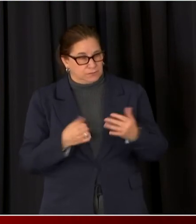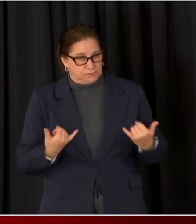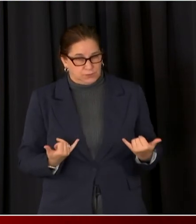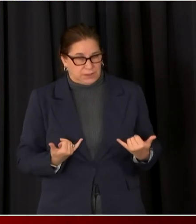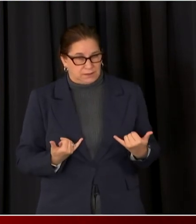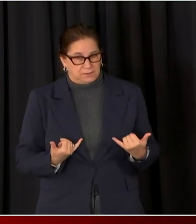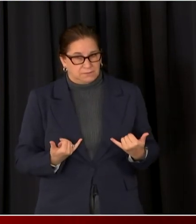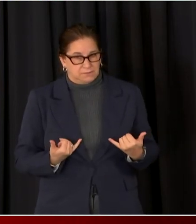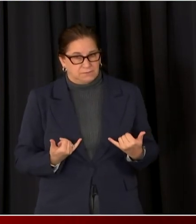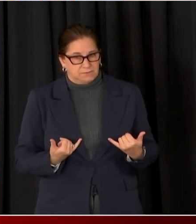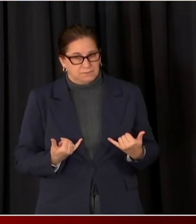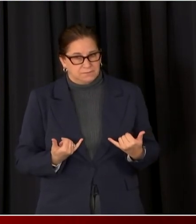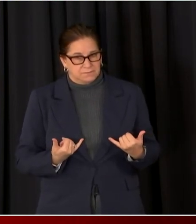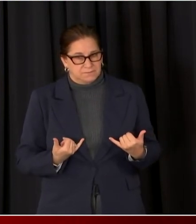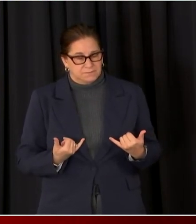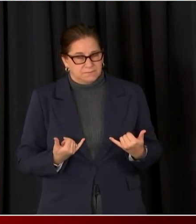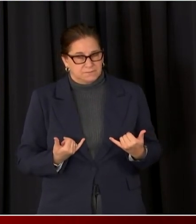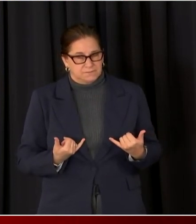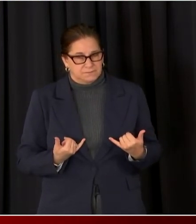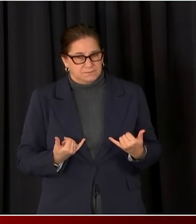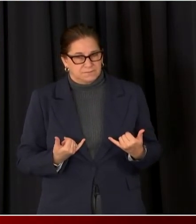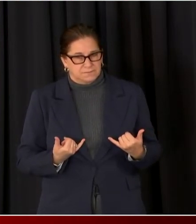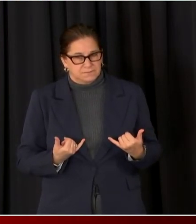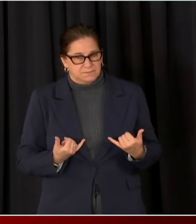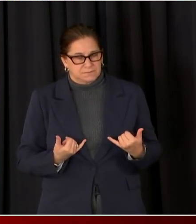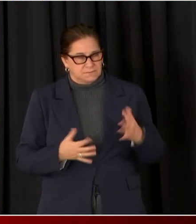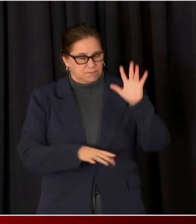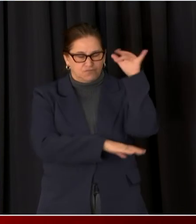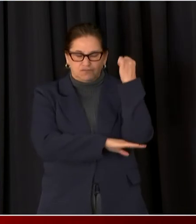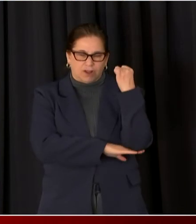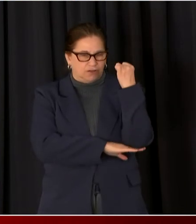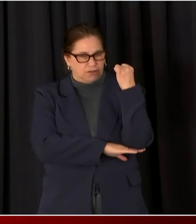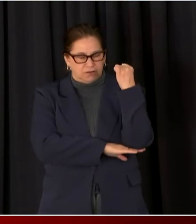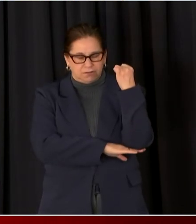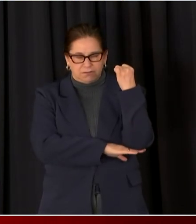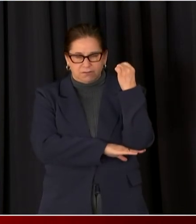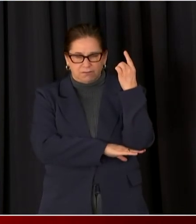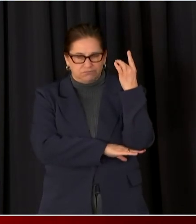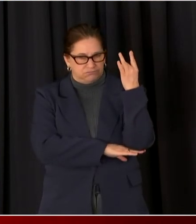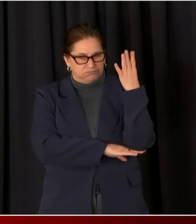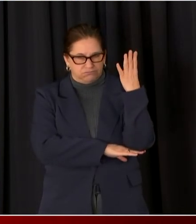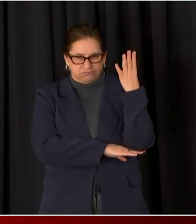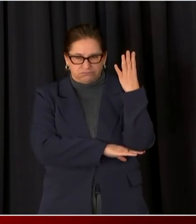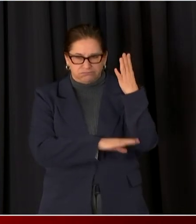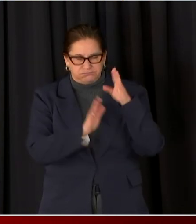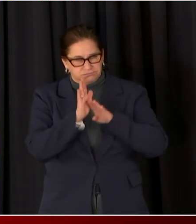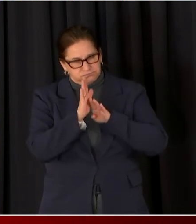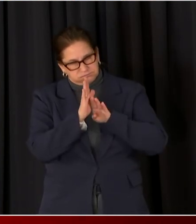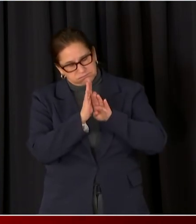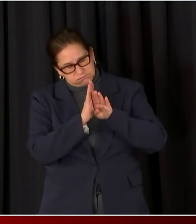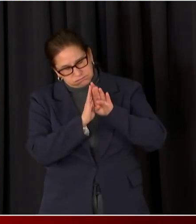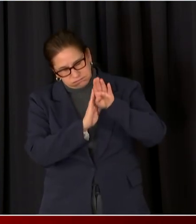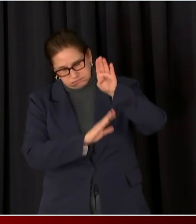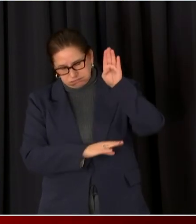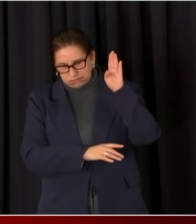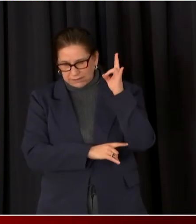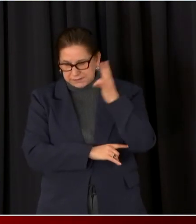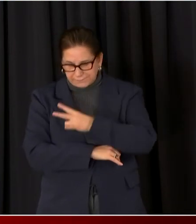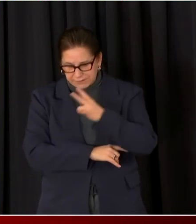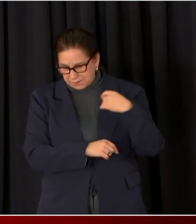7 straight days now. It's at 40%. That's way beyond what the city considers substantial community